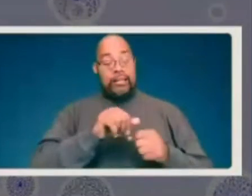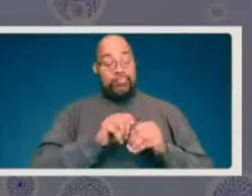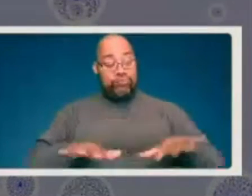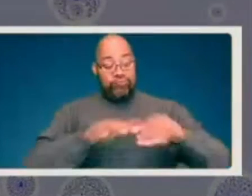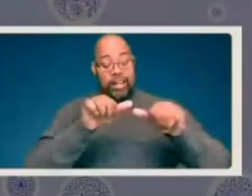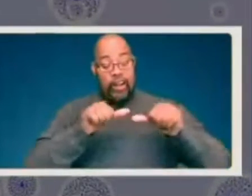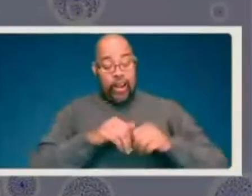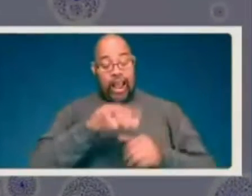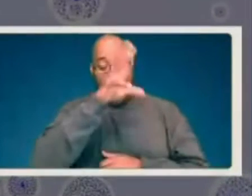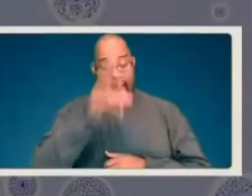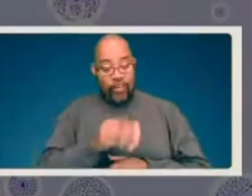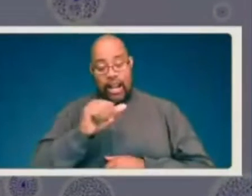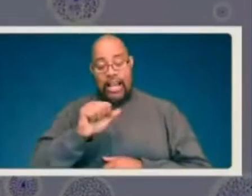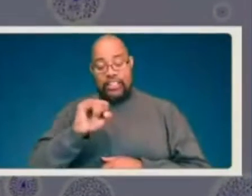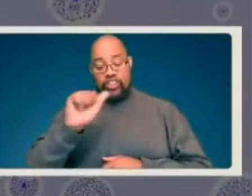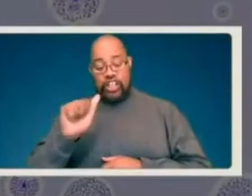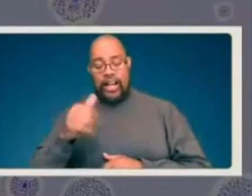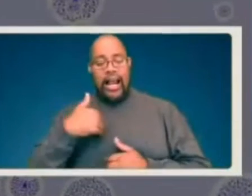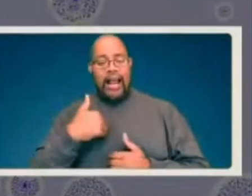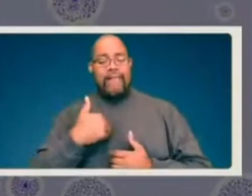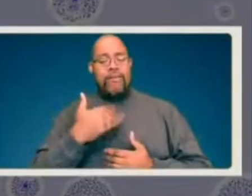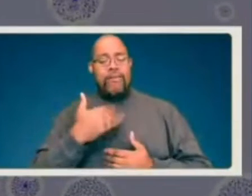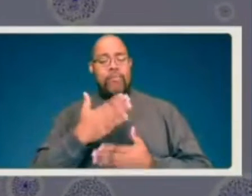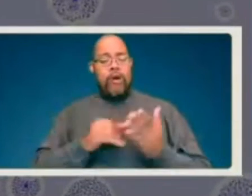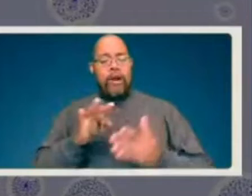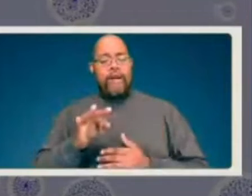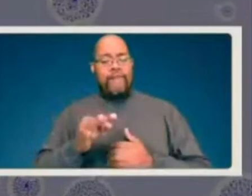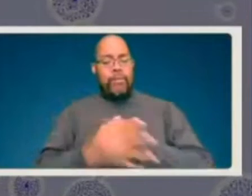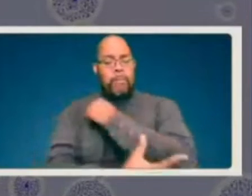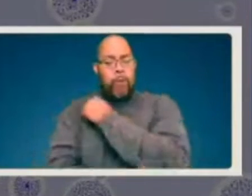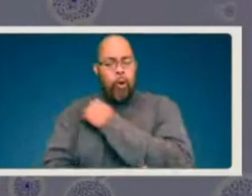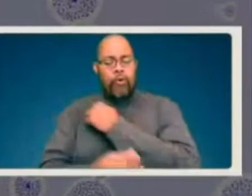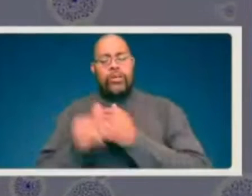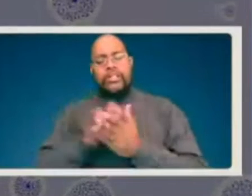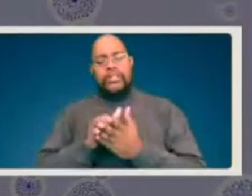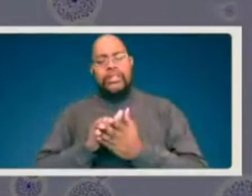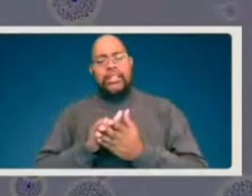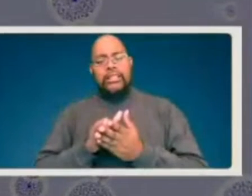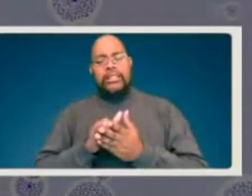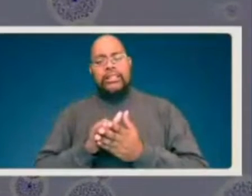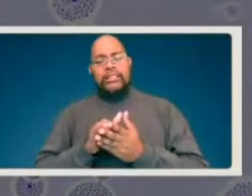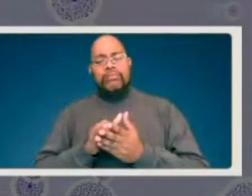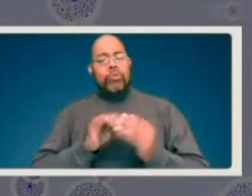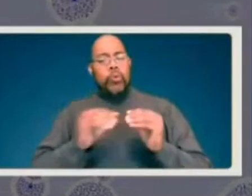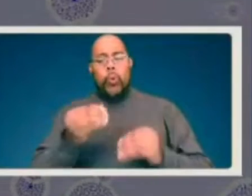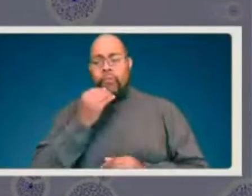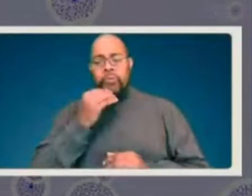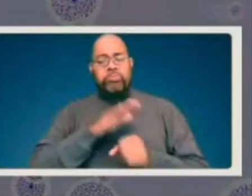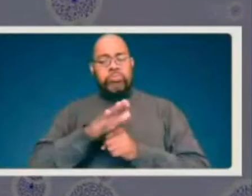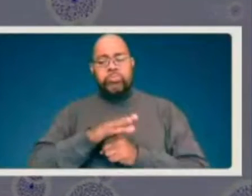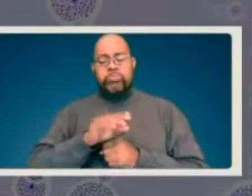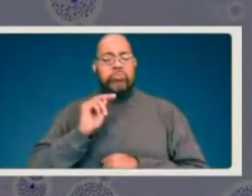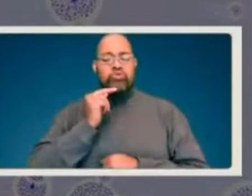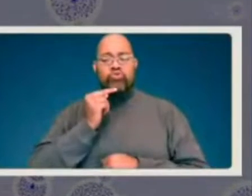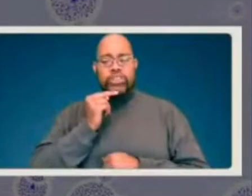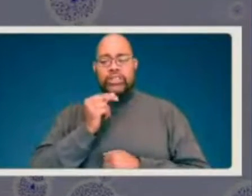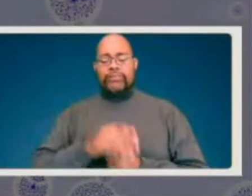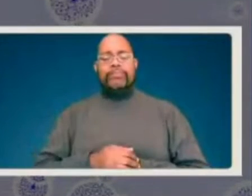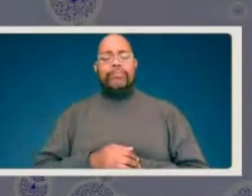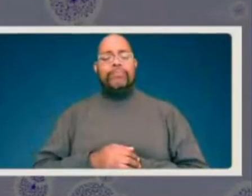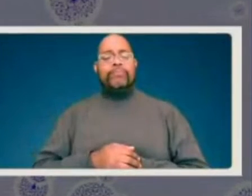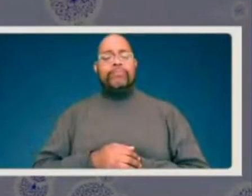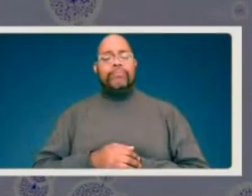malaria endemic regions of Africa and Asia, there's an element of poverty, thus malnutrition. We